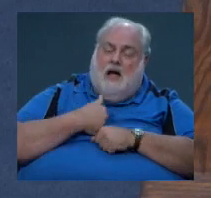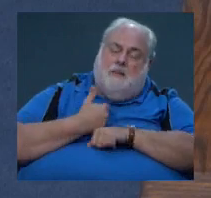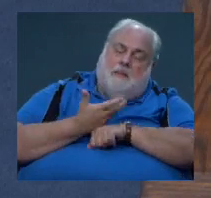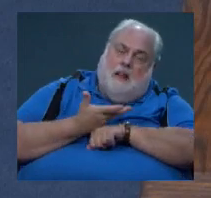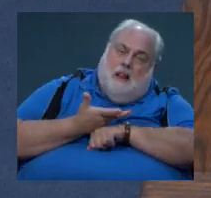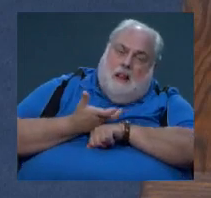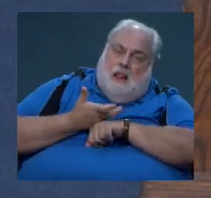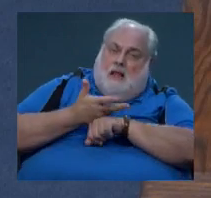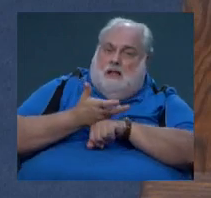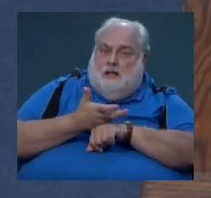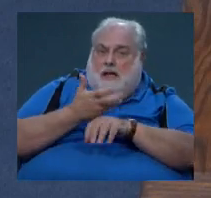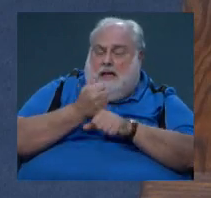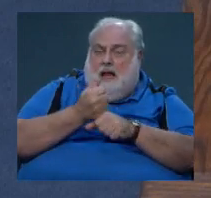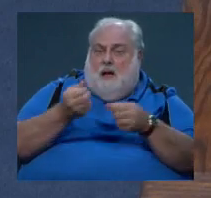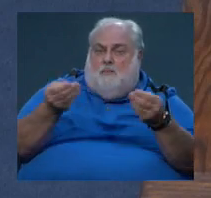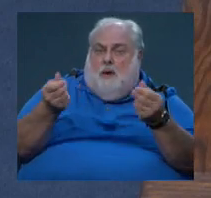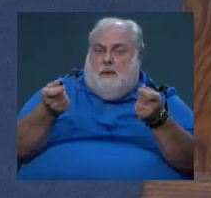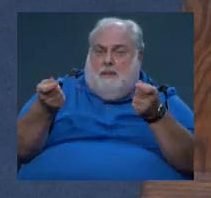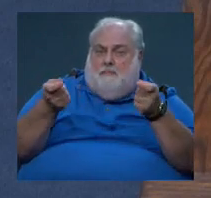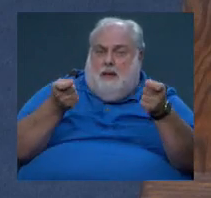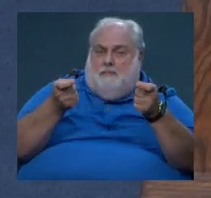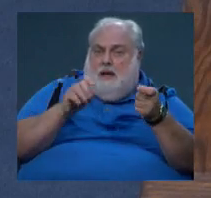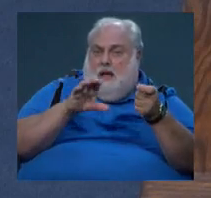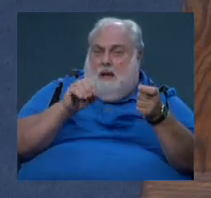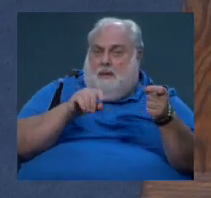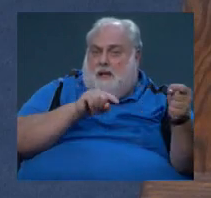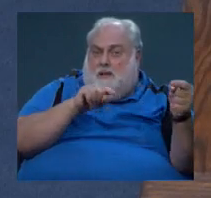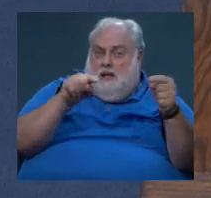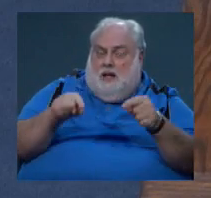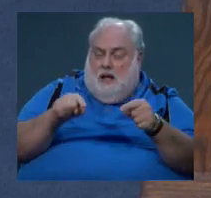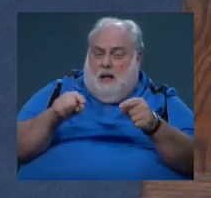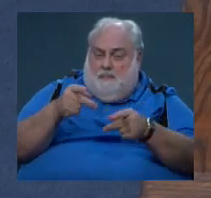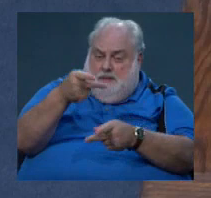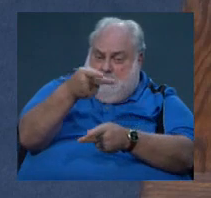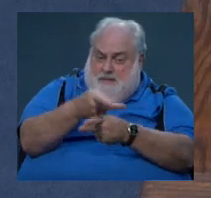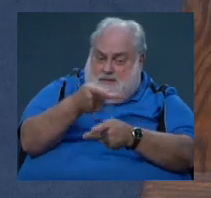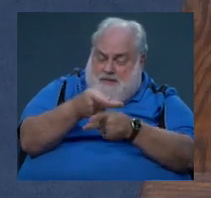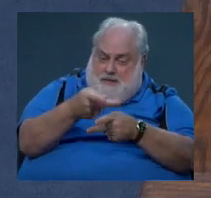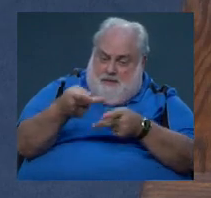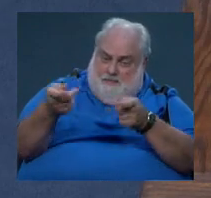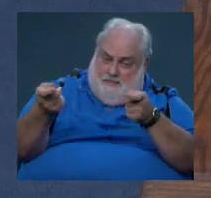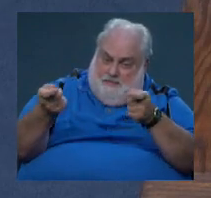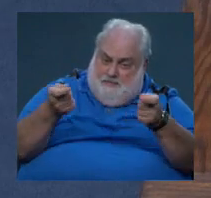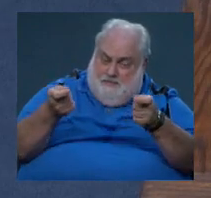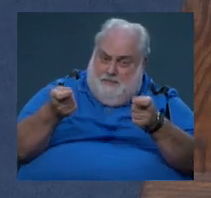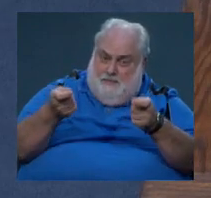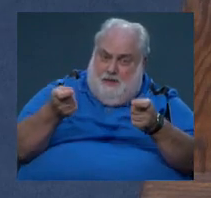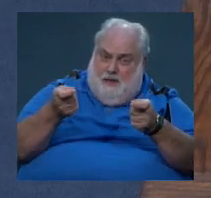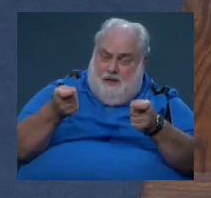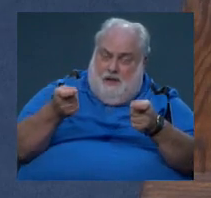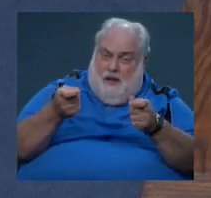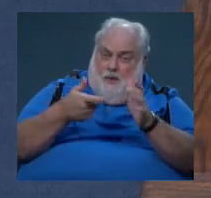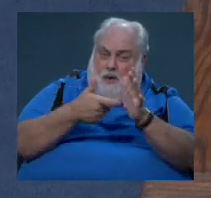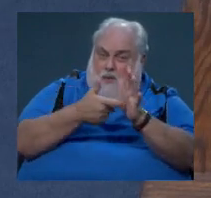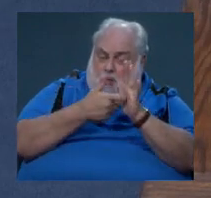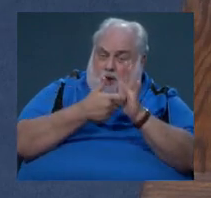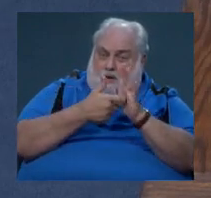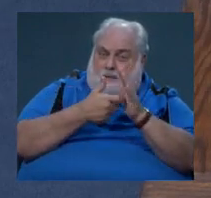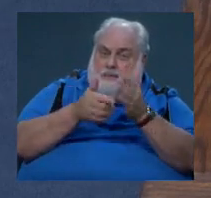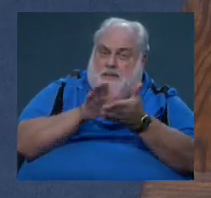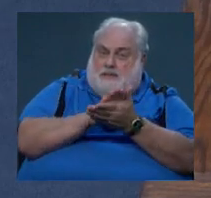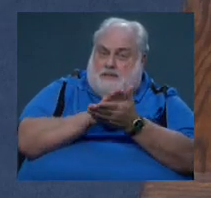a property management company to come in to please get us some decent